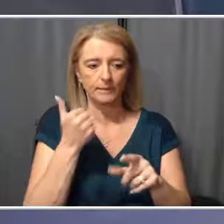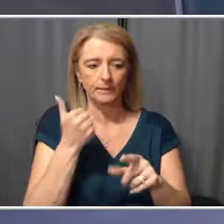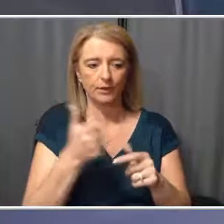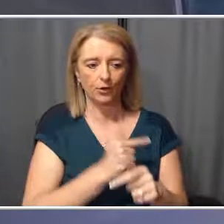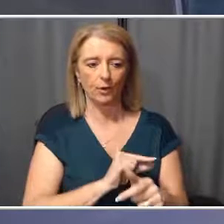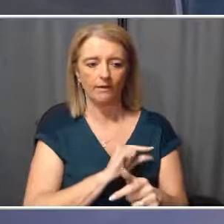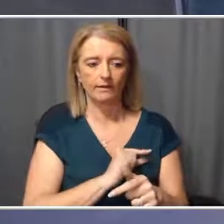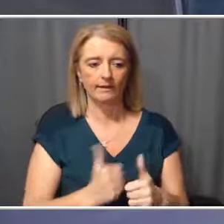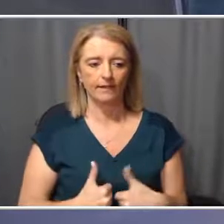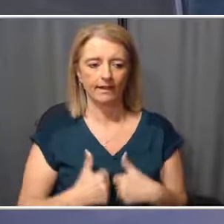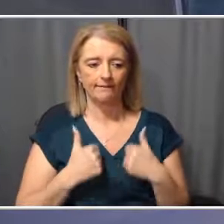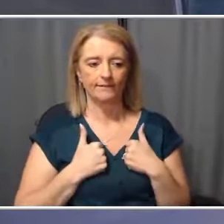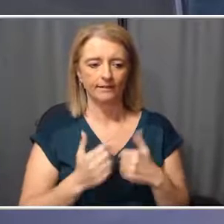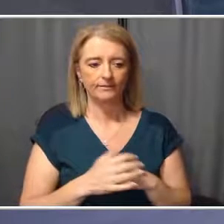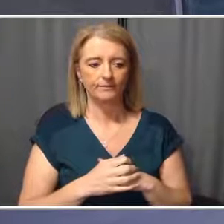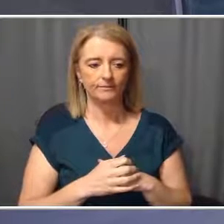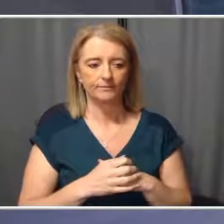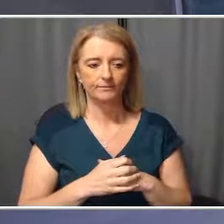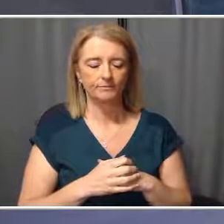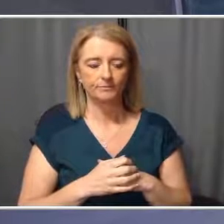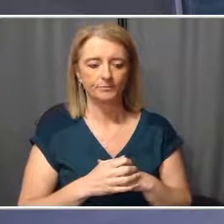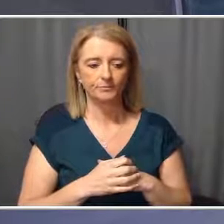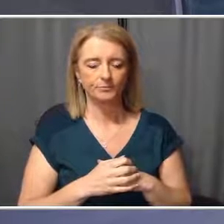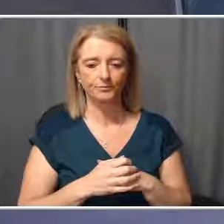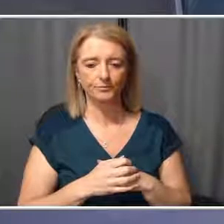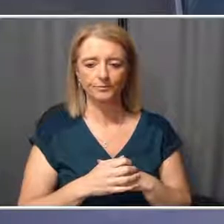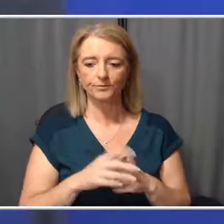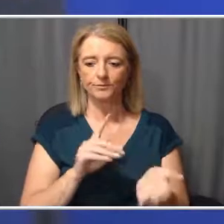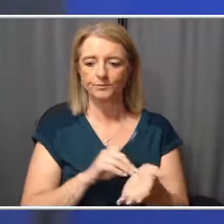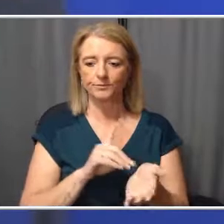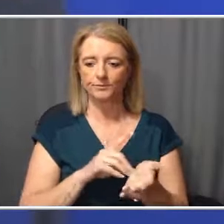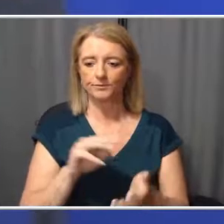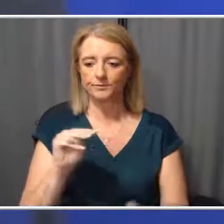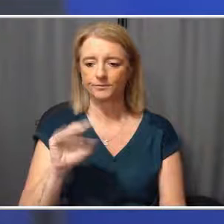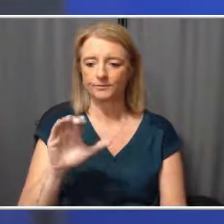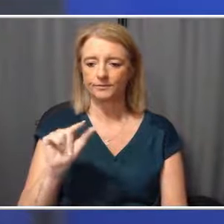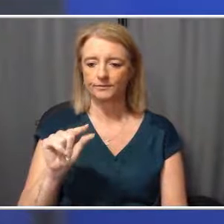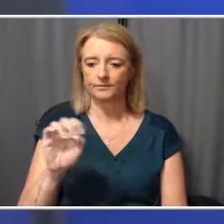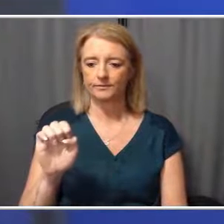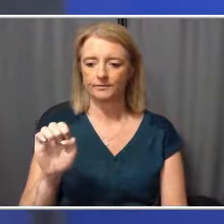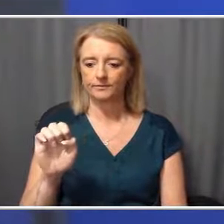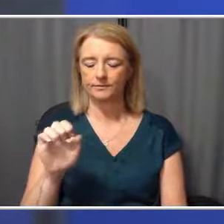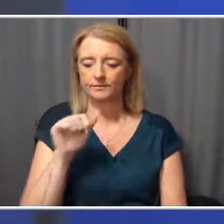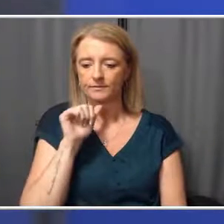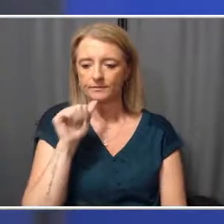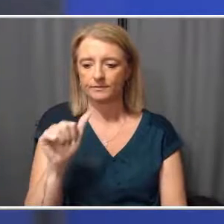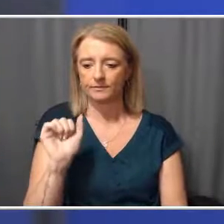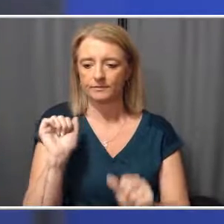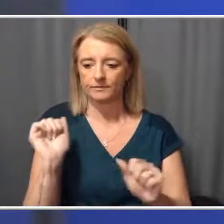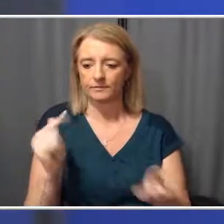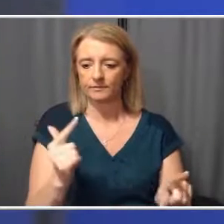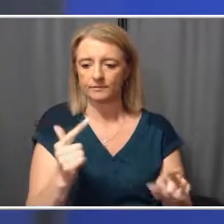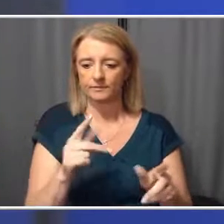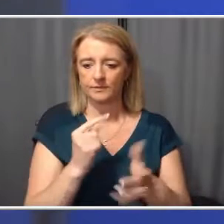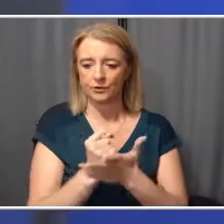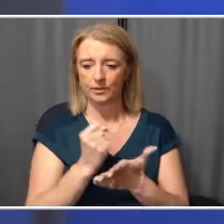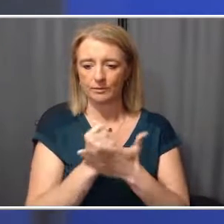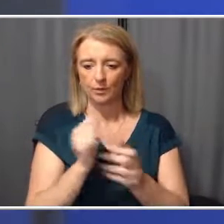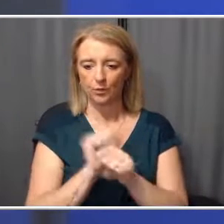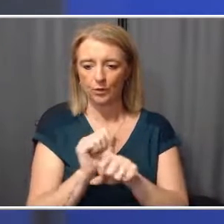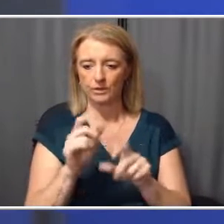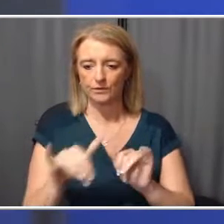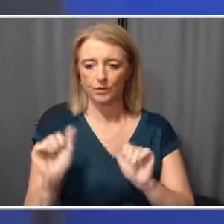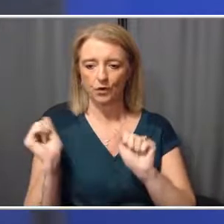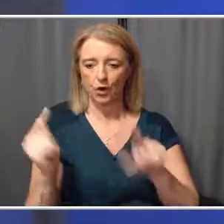things about this program is that we get to educate the public about things that they don't always hear about. Even more so, we get to educate